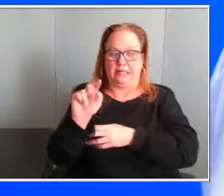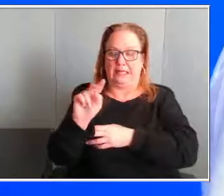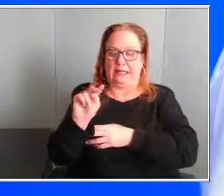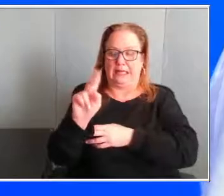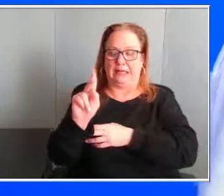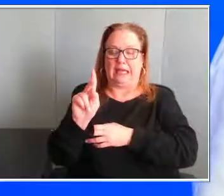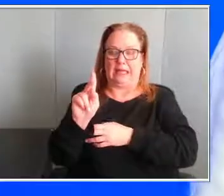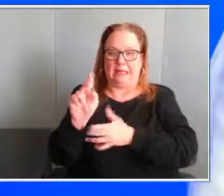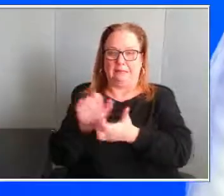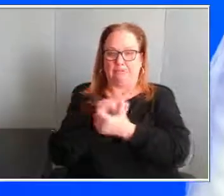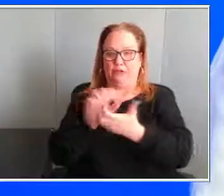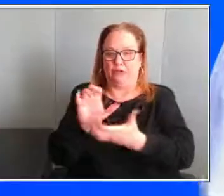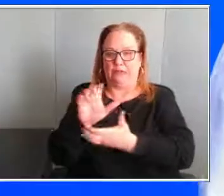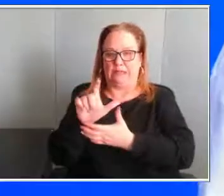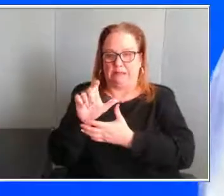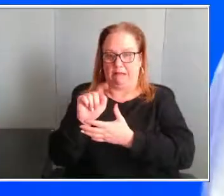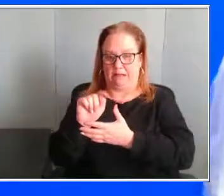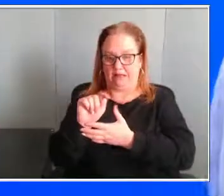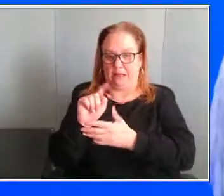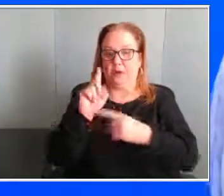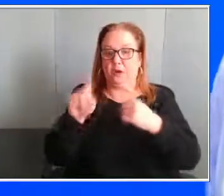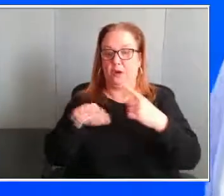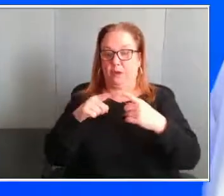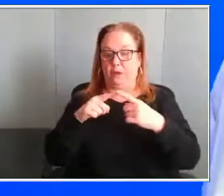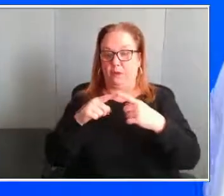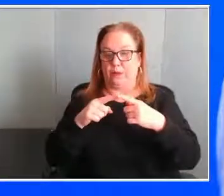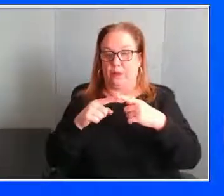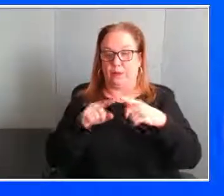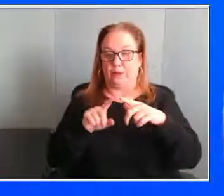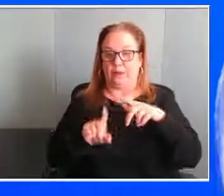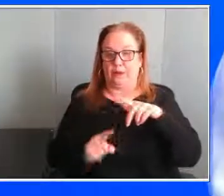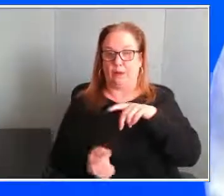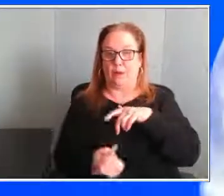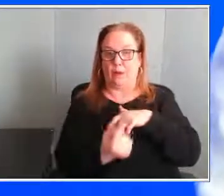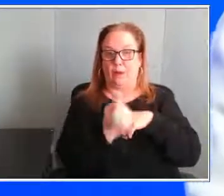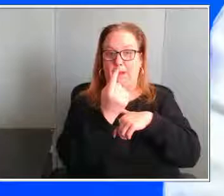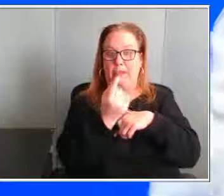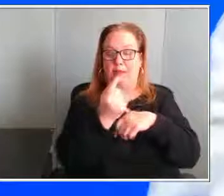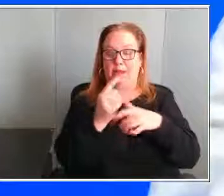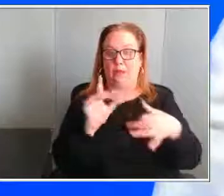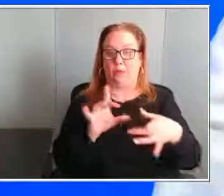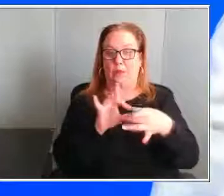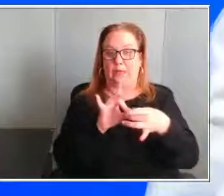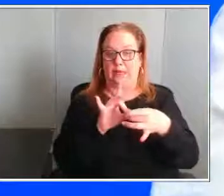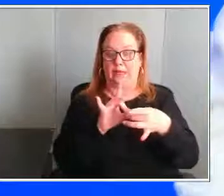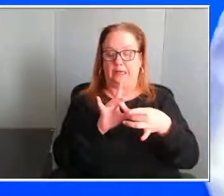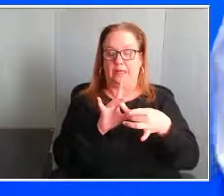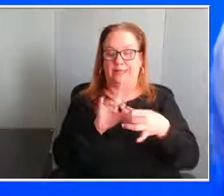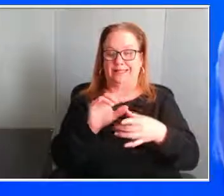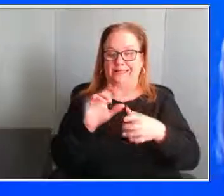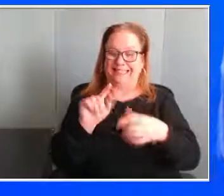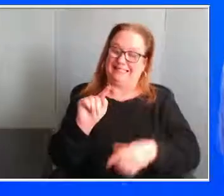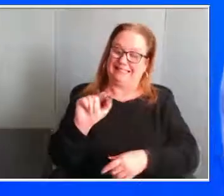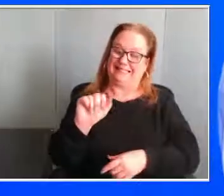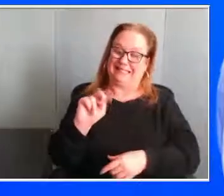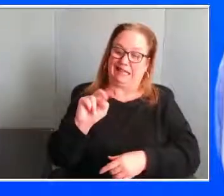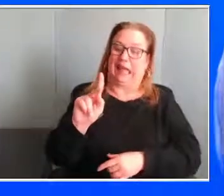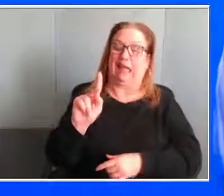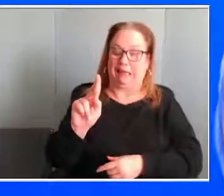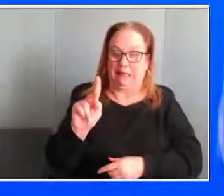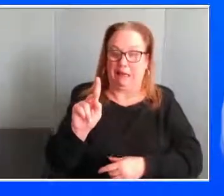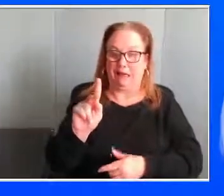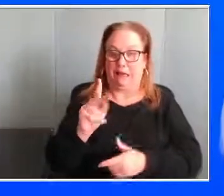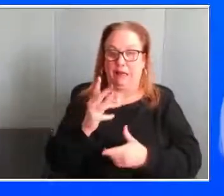buster agent. Yeah. But once we get this thing in there, we just connect the back of it to this aspiration tank, and it's providing